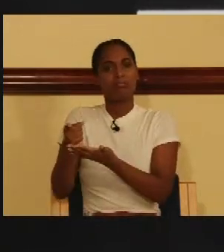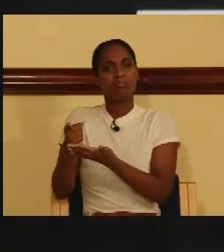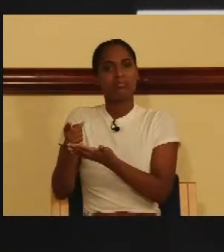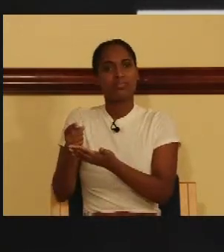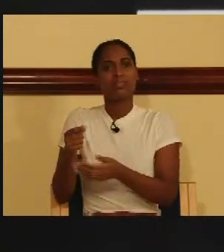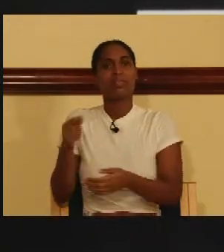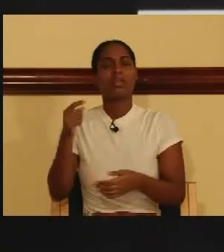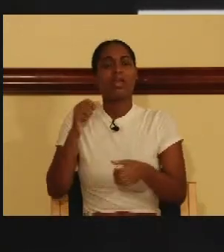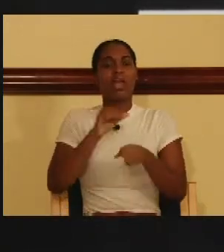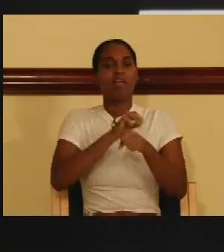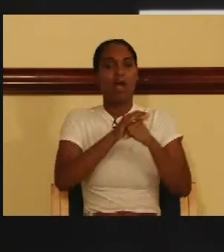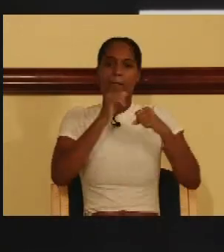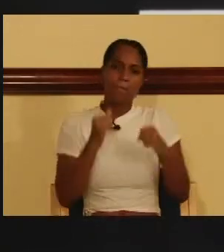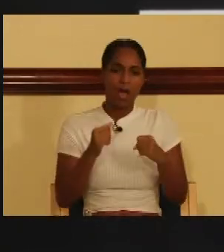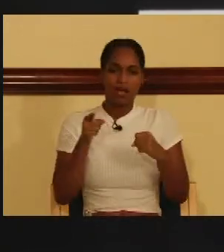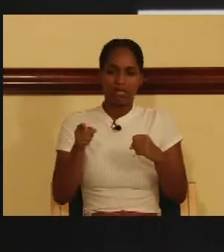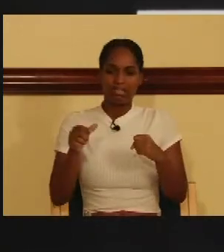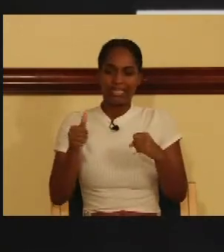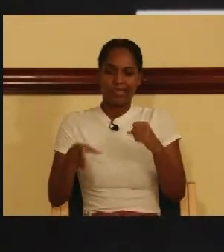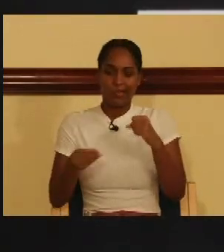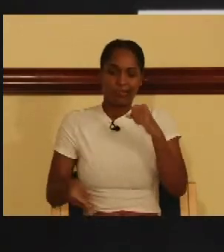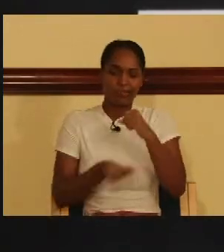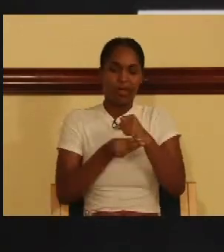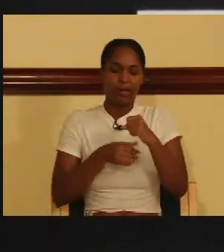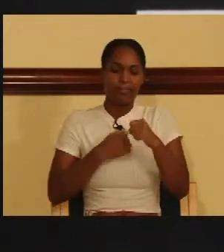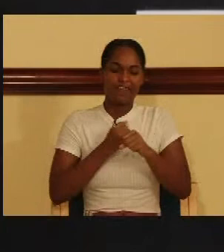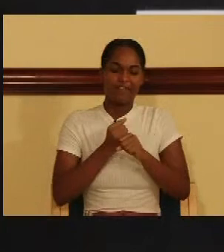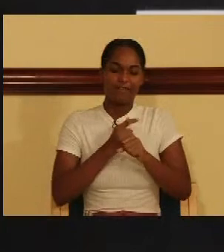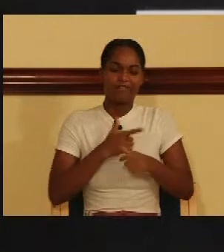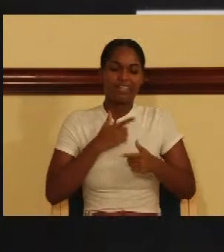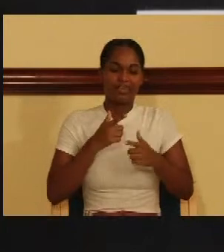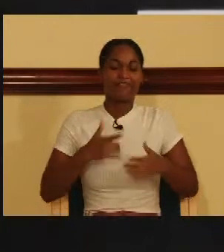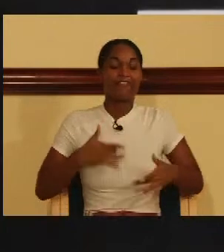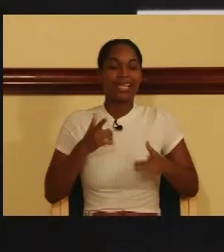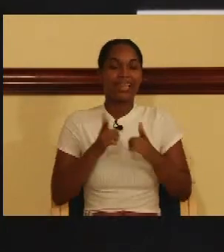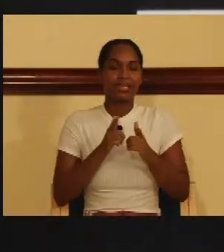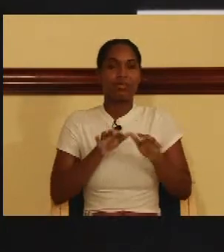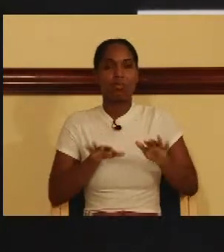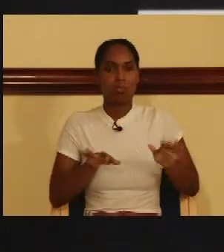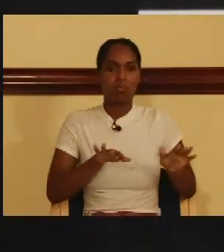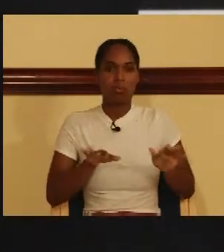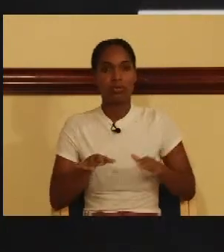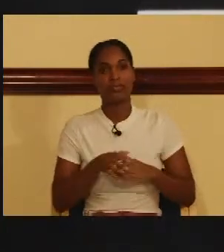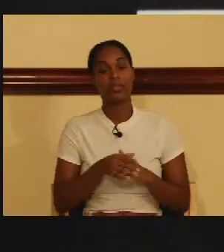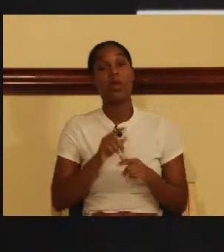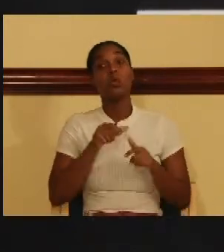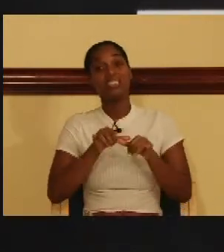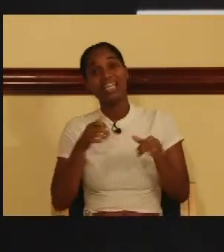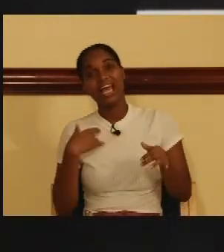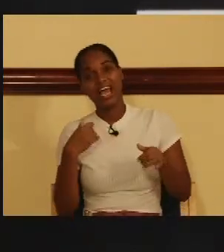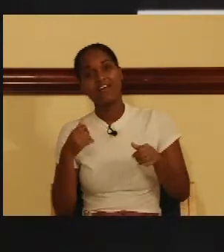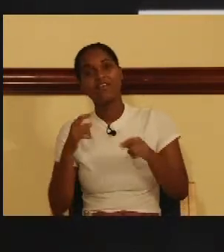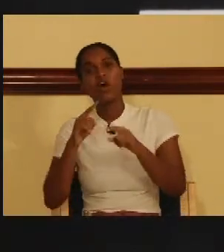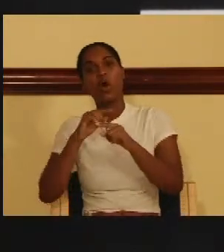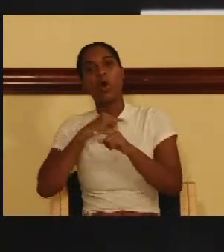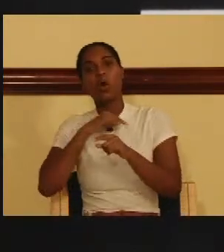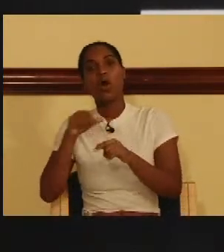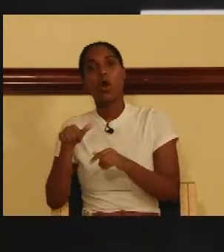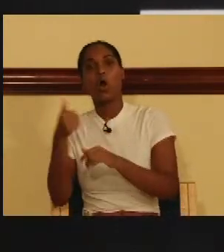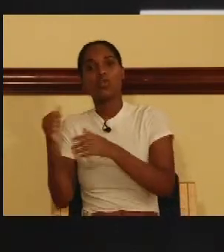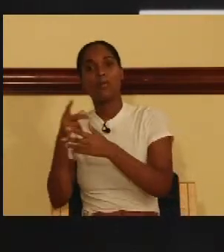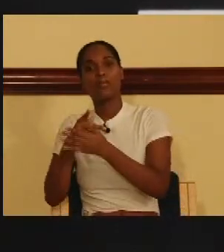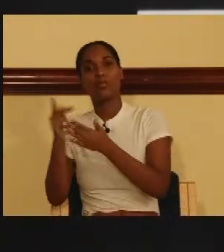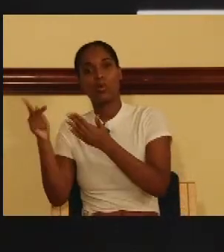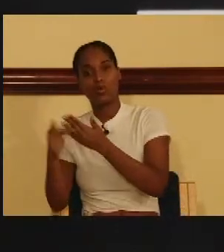the shocks that the pandemic brought. And so that was one of the other provision that is made. We still had our other programs of